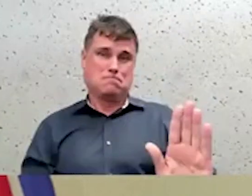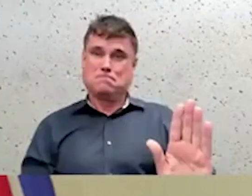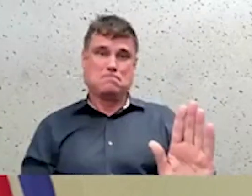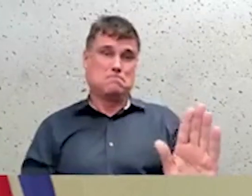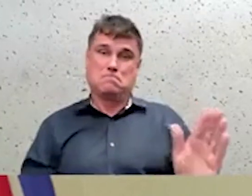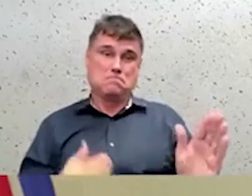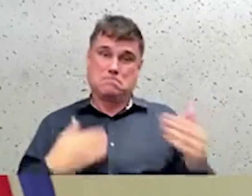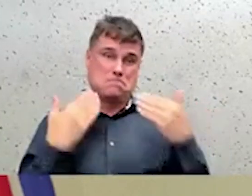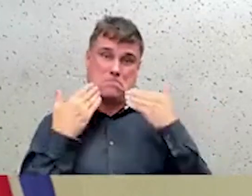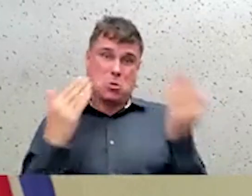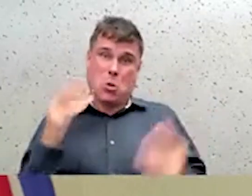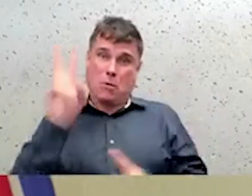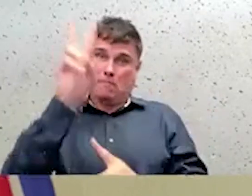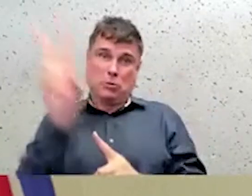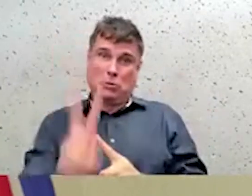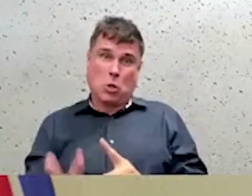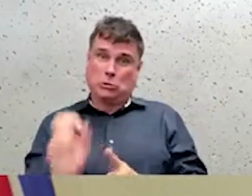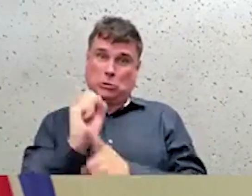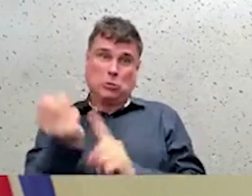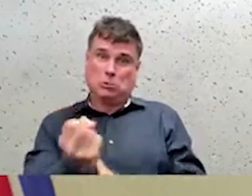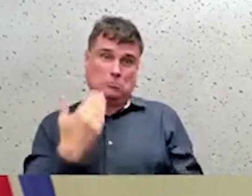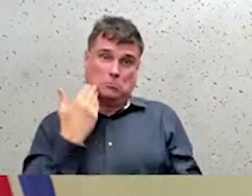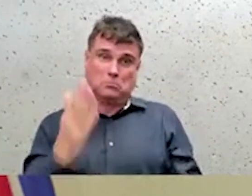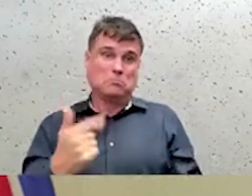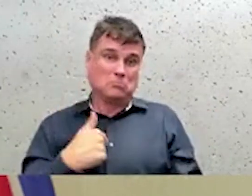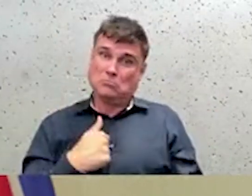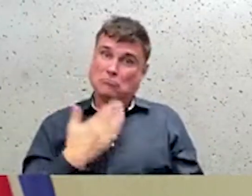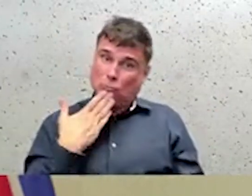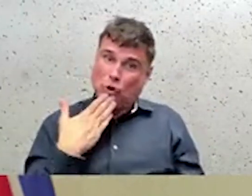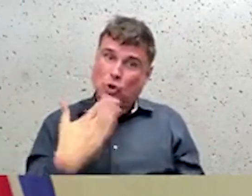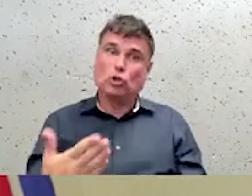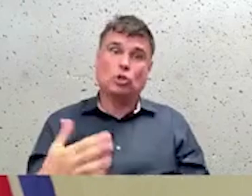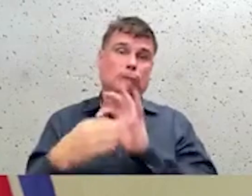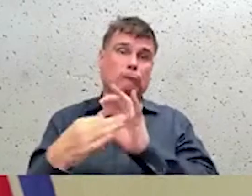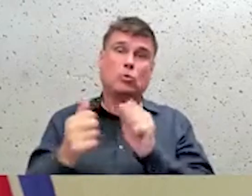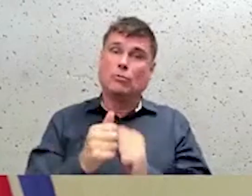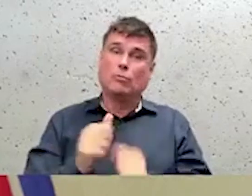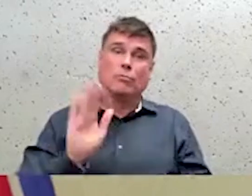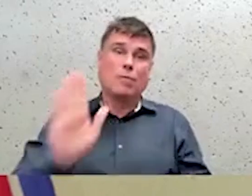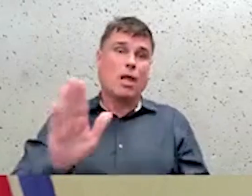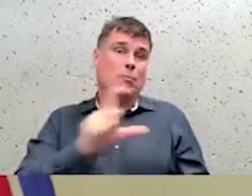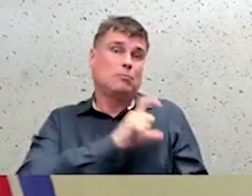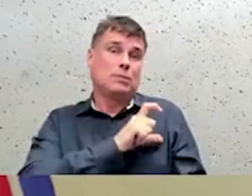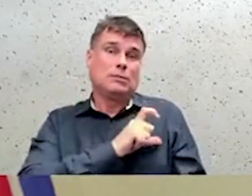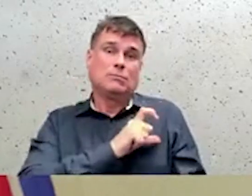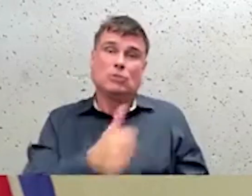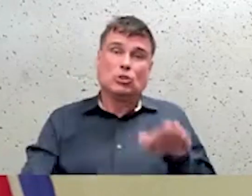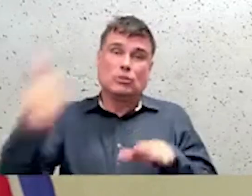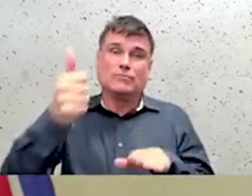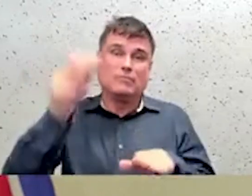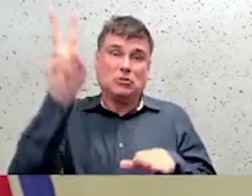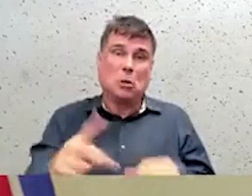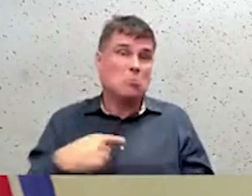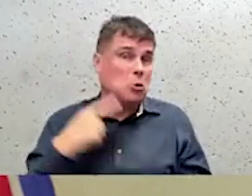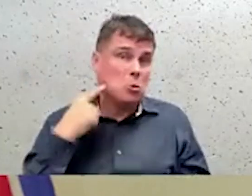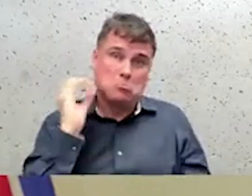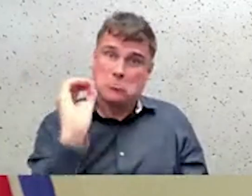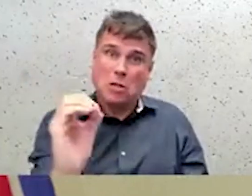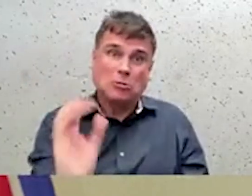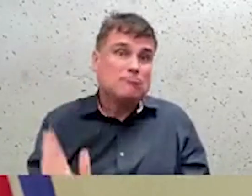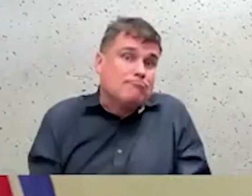and he's not raised it with me. Again, we can only respond to issues as they come to us. And the good news is that the